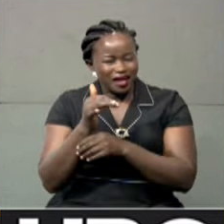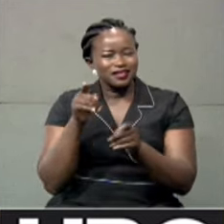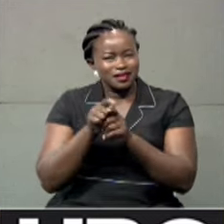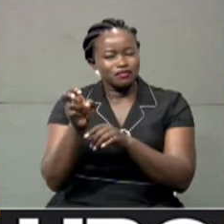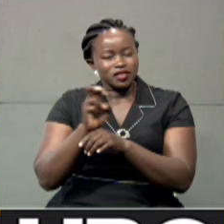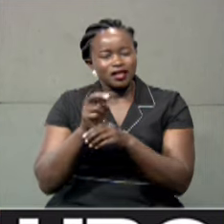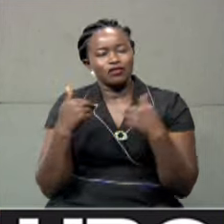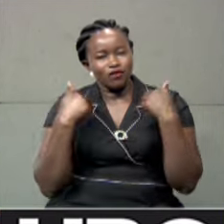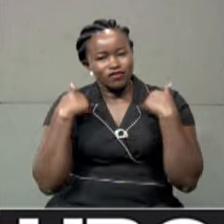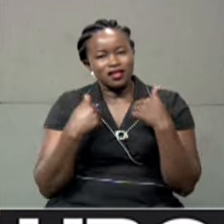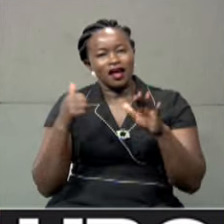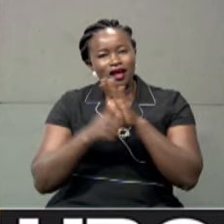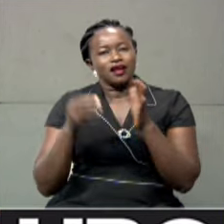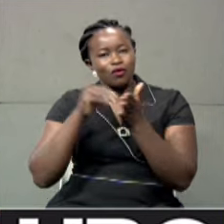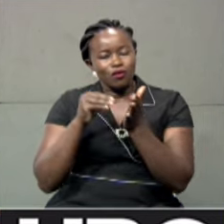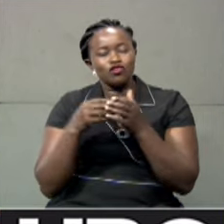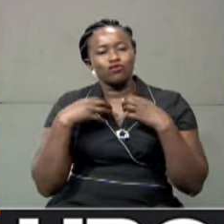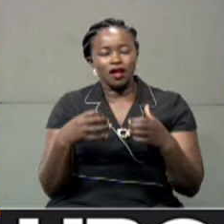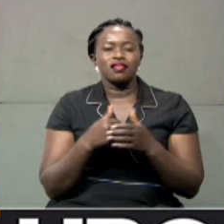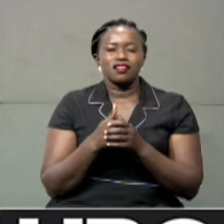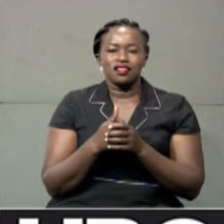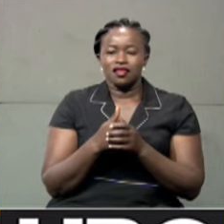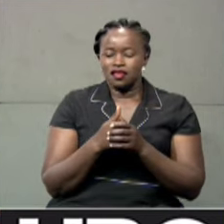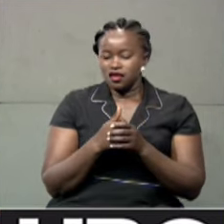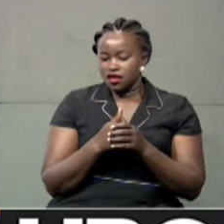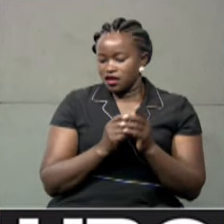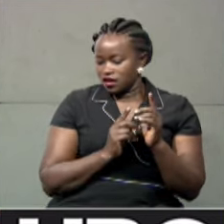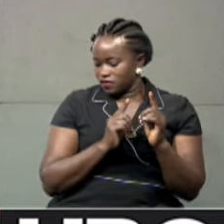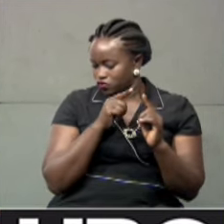the Commonwealth up to